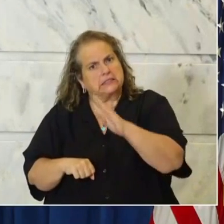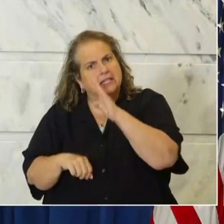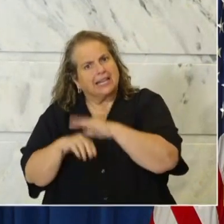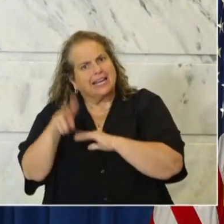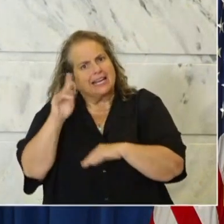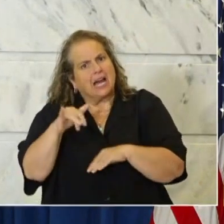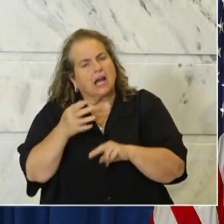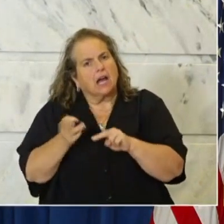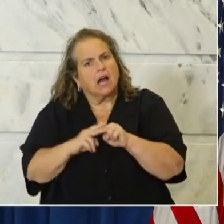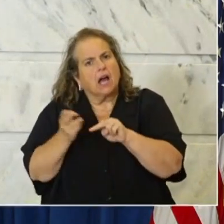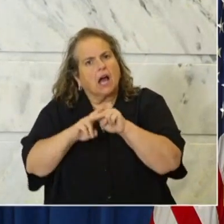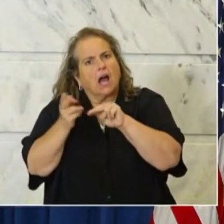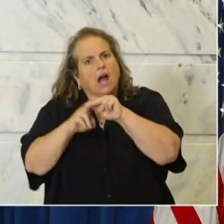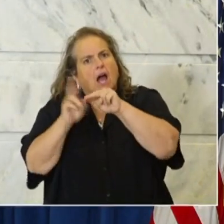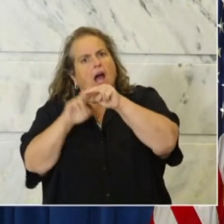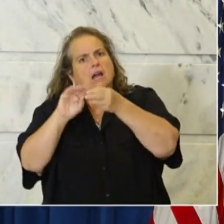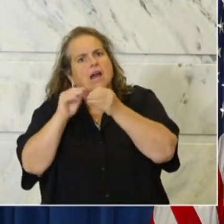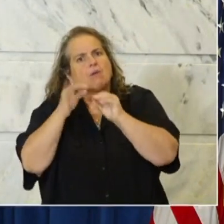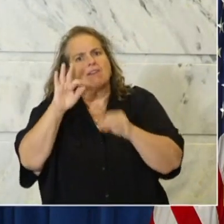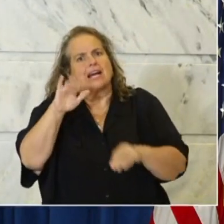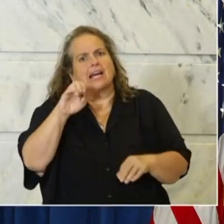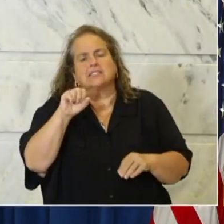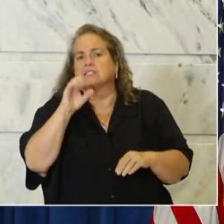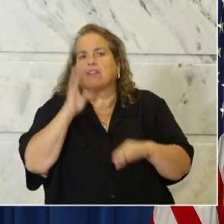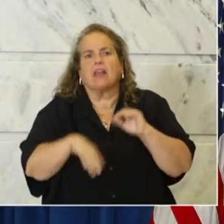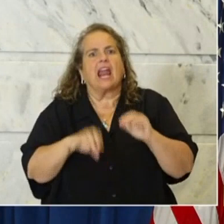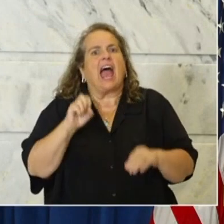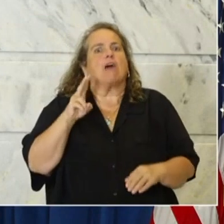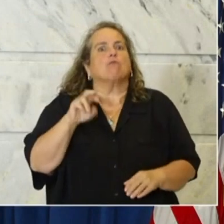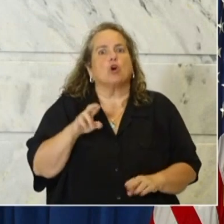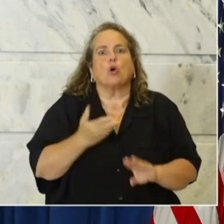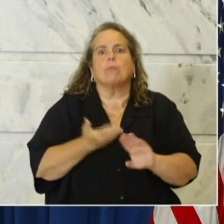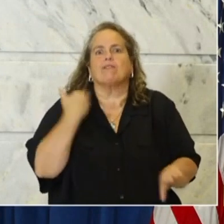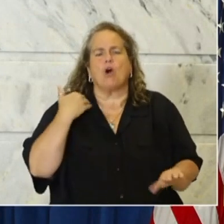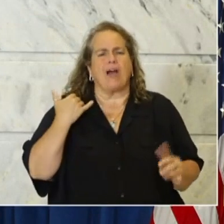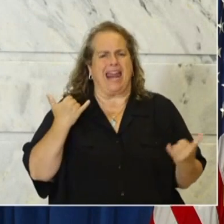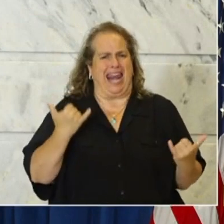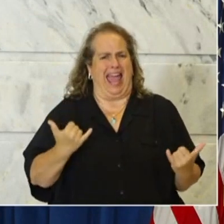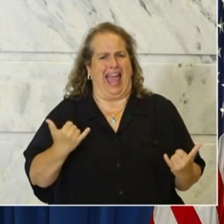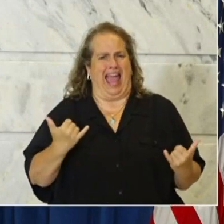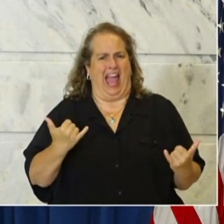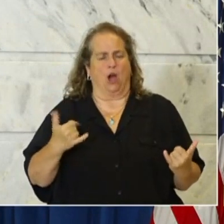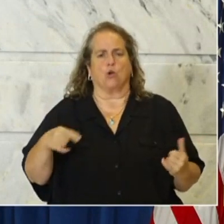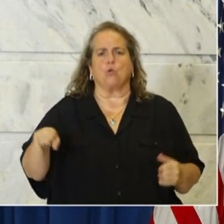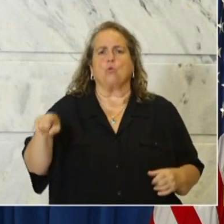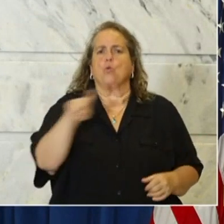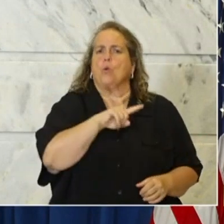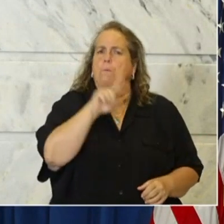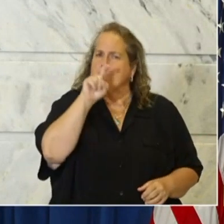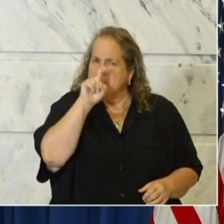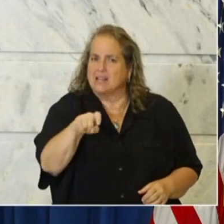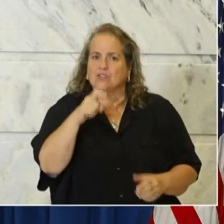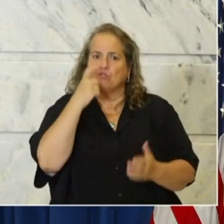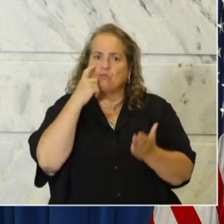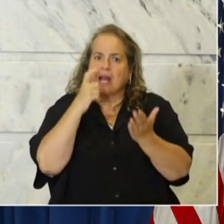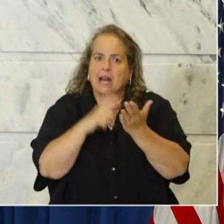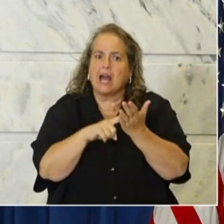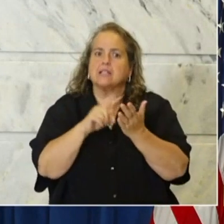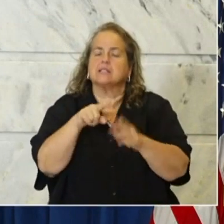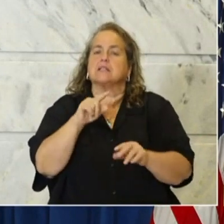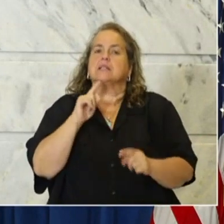we ever imagined before. And now is the time for everybody to recognize the severity